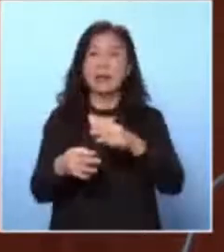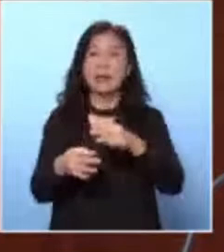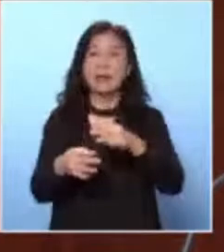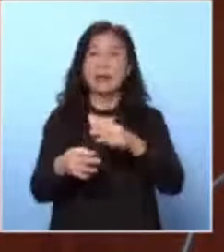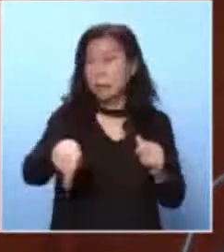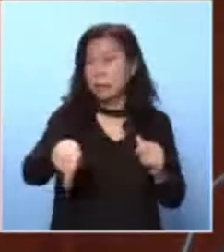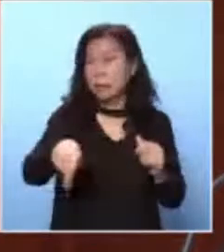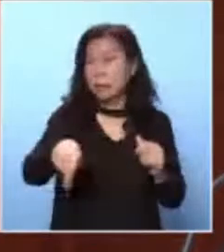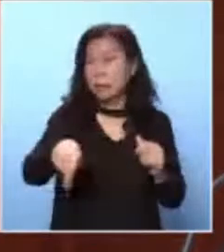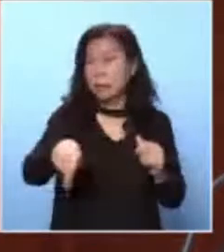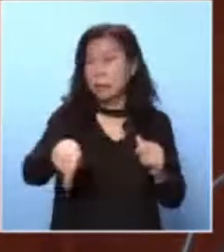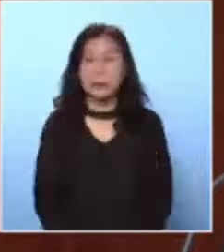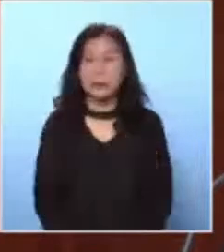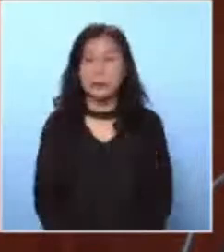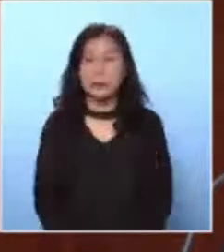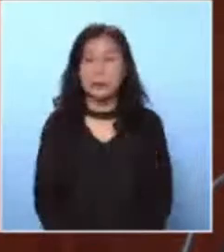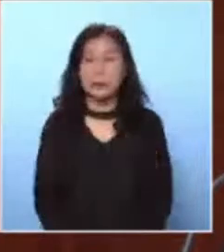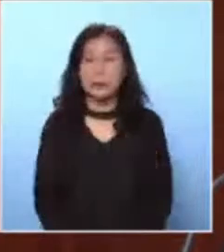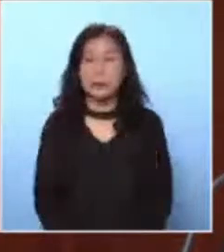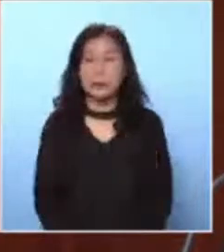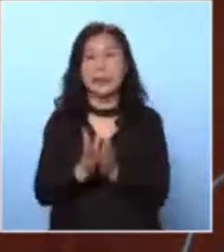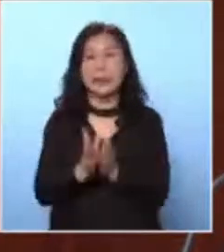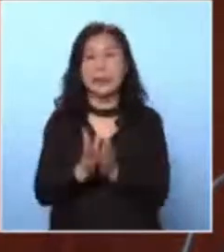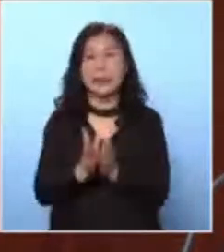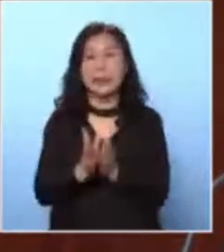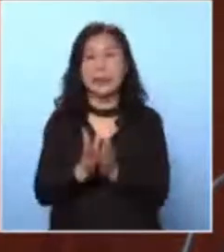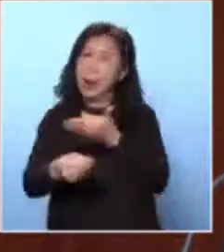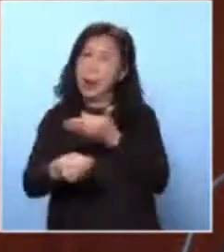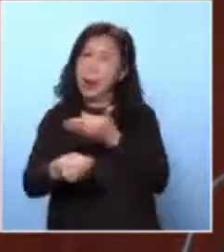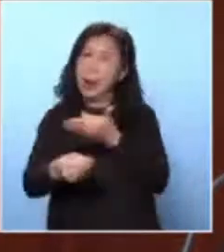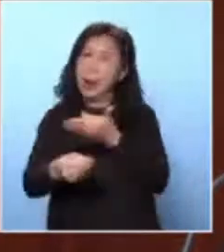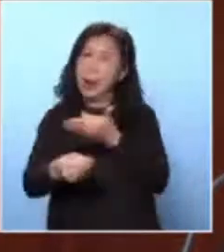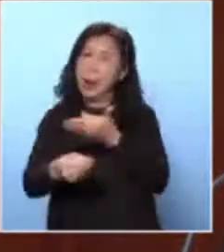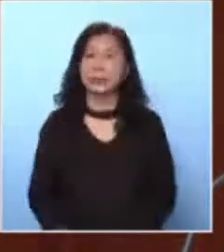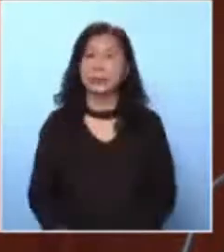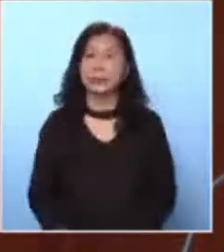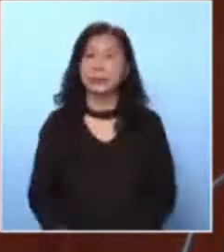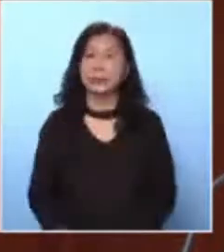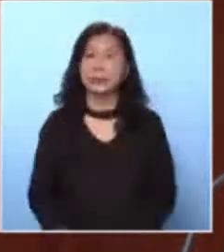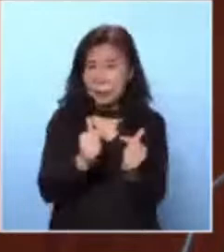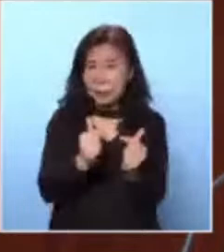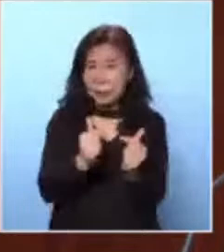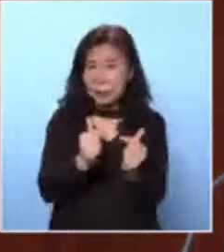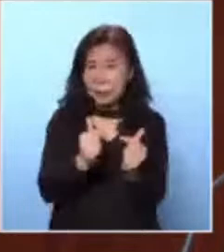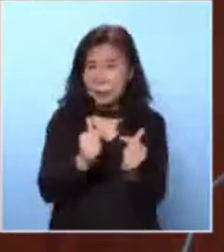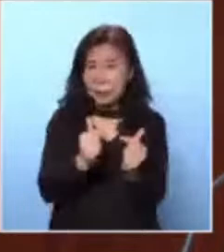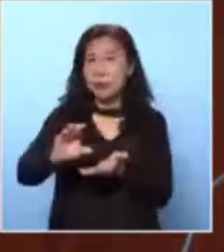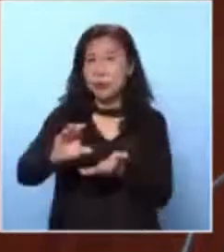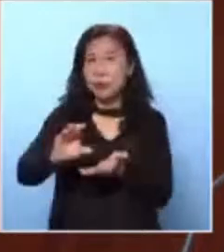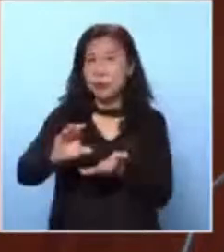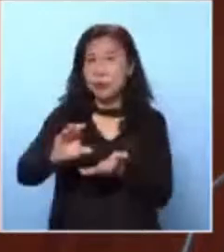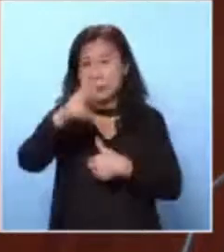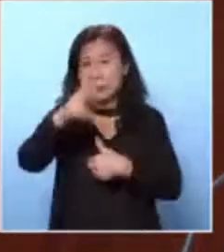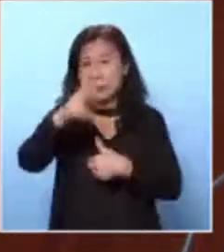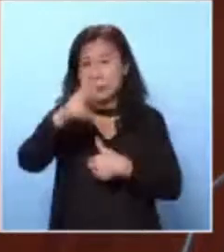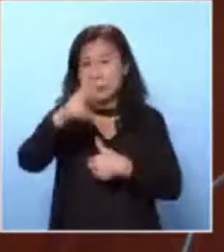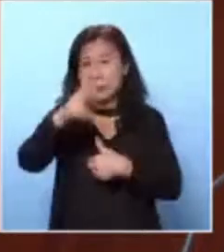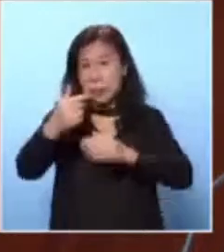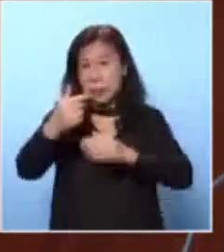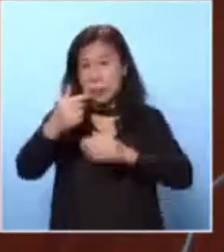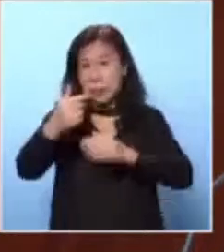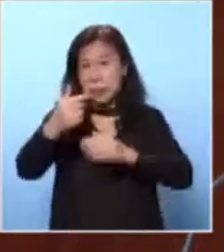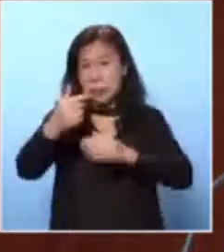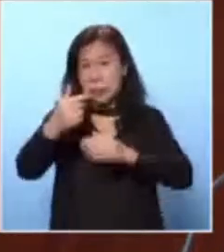While establishing the supply of private housing, the government continues to offer SSFs, including the Home Ownership